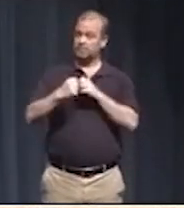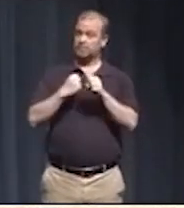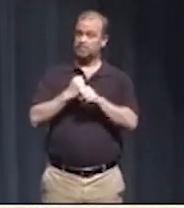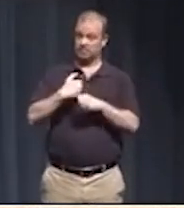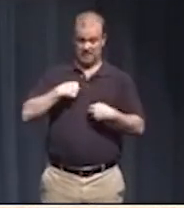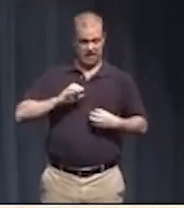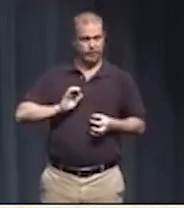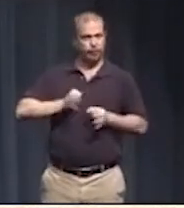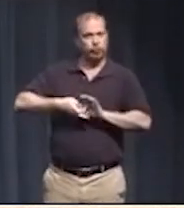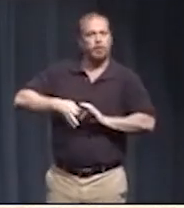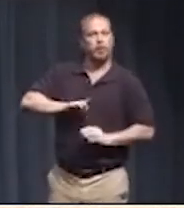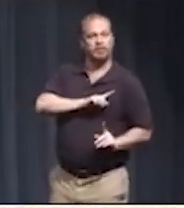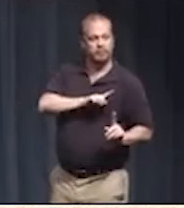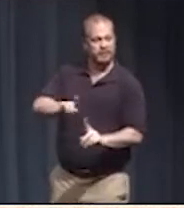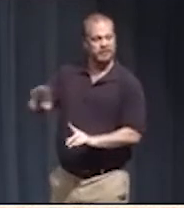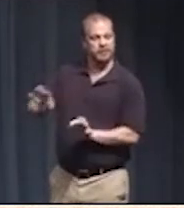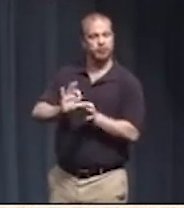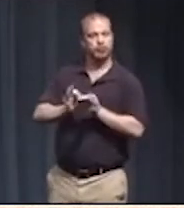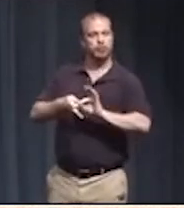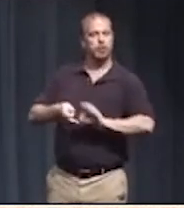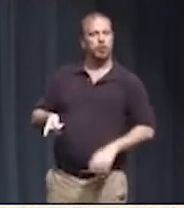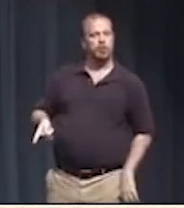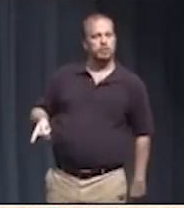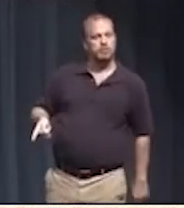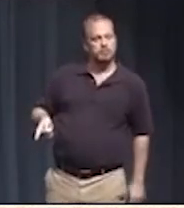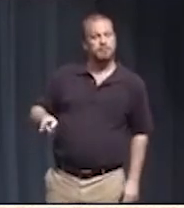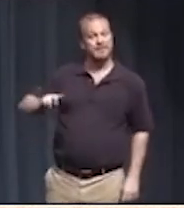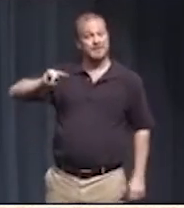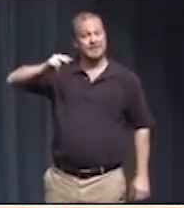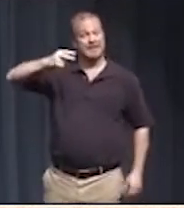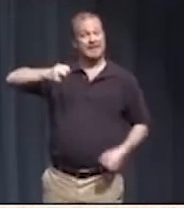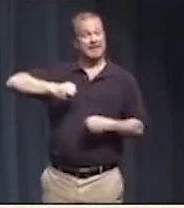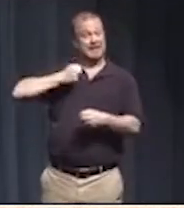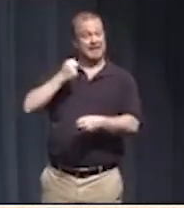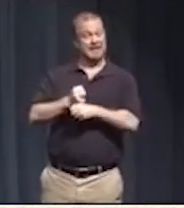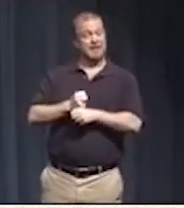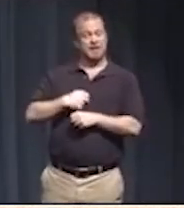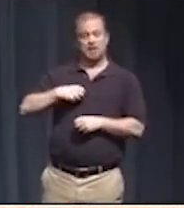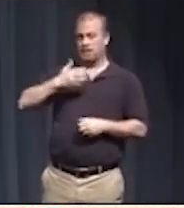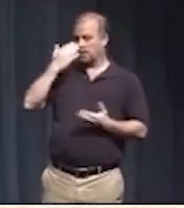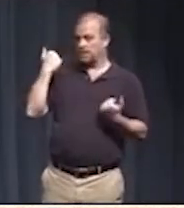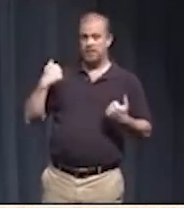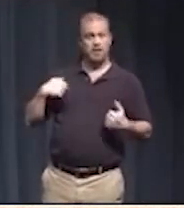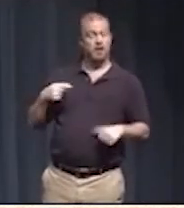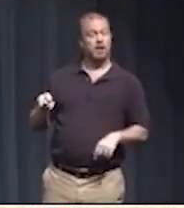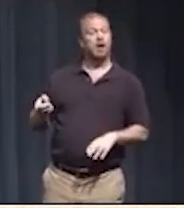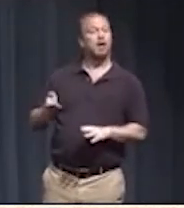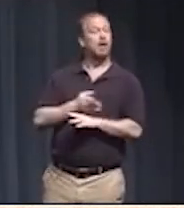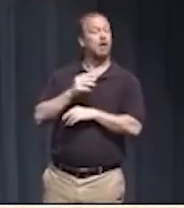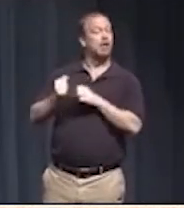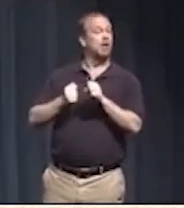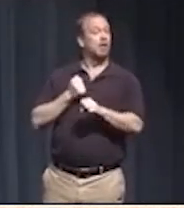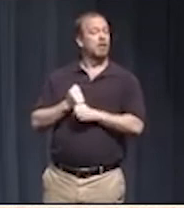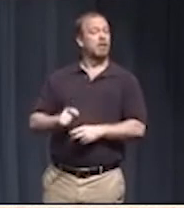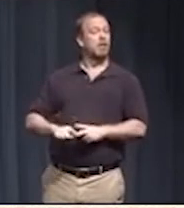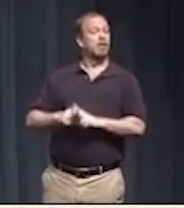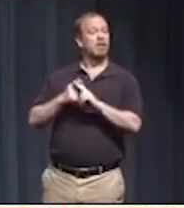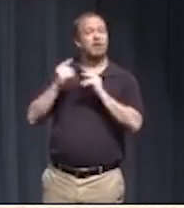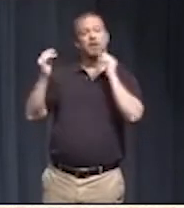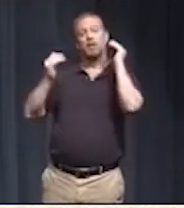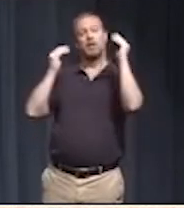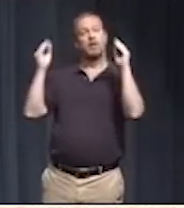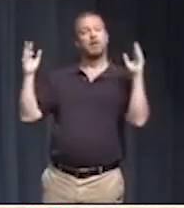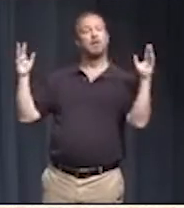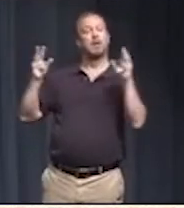interpreted. Went and was his interpreter. The second year, I'll never forget, we were sitting at the, before the year started, we were sitting at an adult meeting,